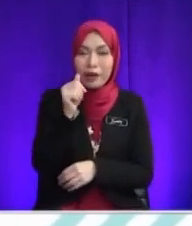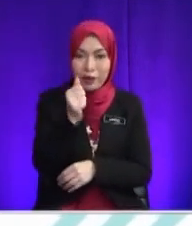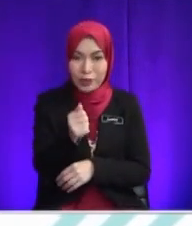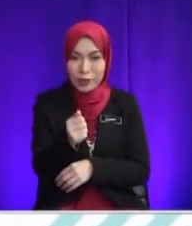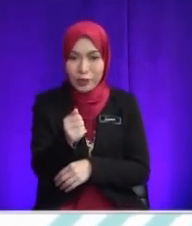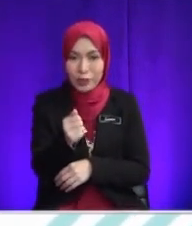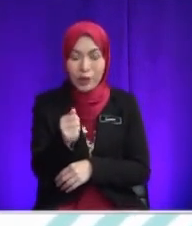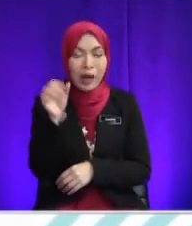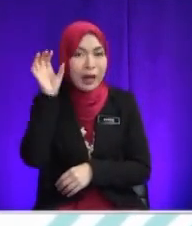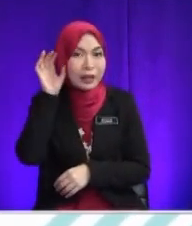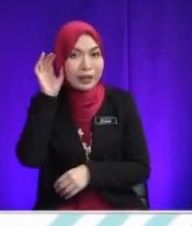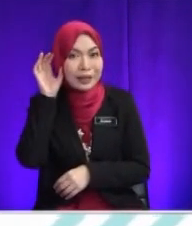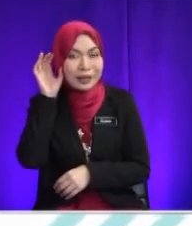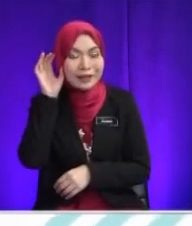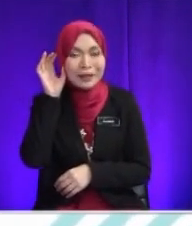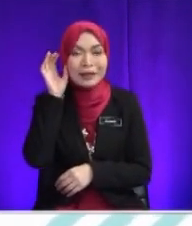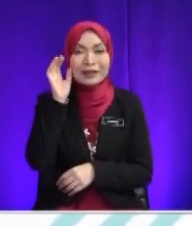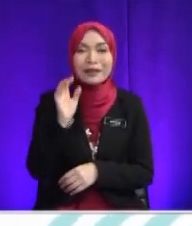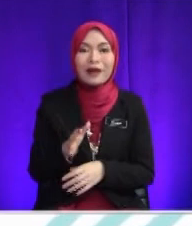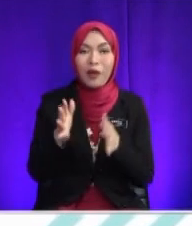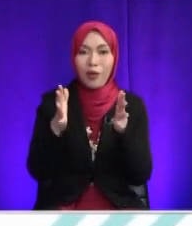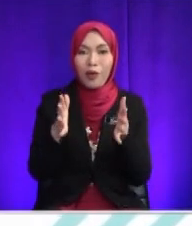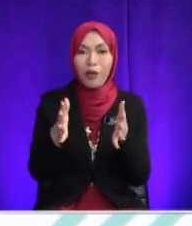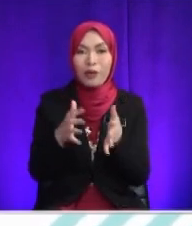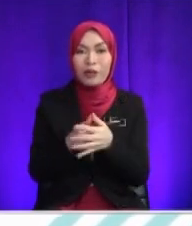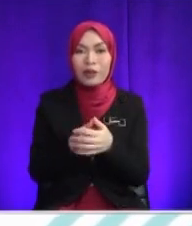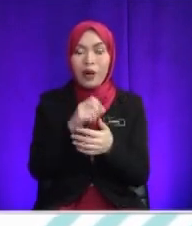man telling a policewoman about a burglar.